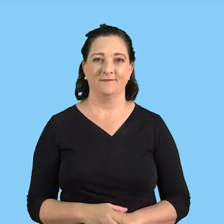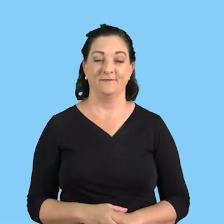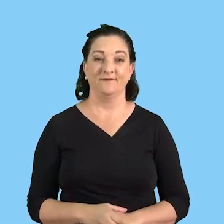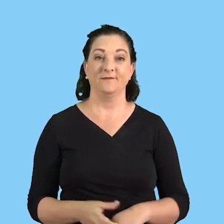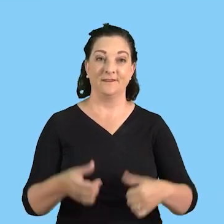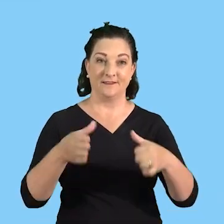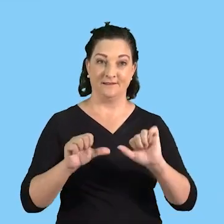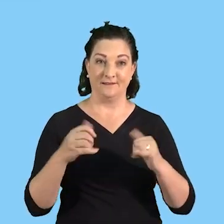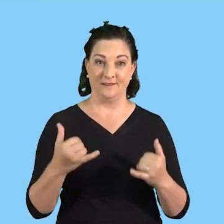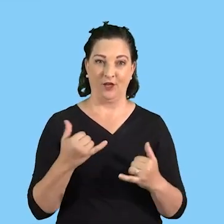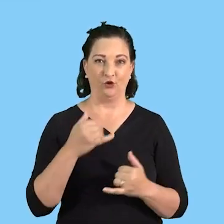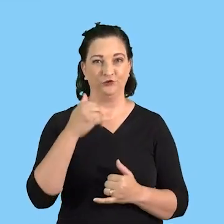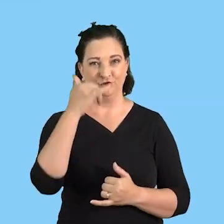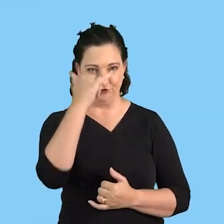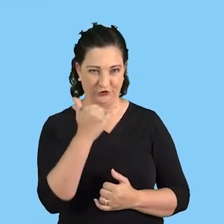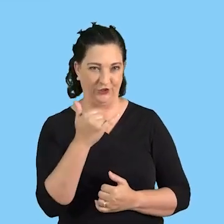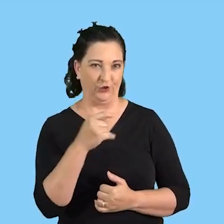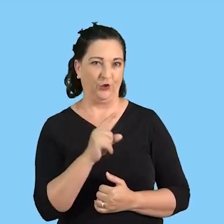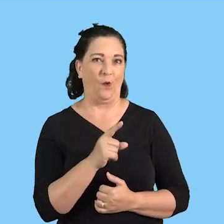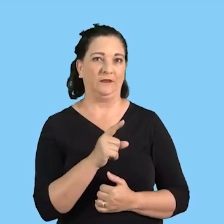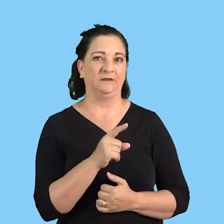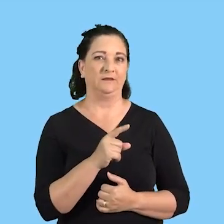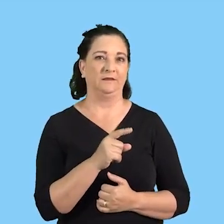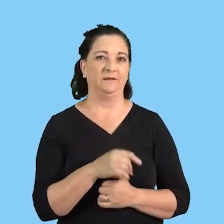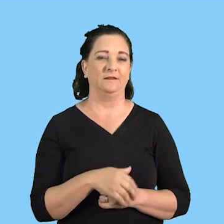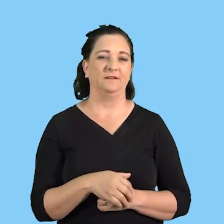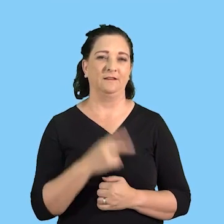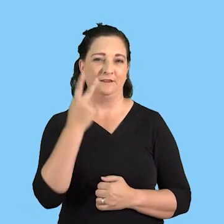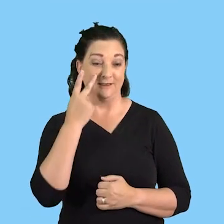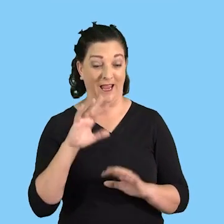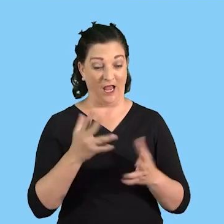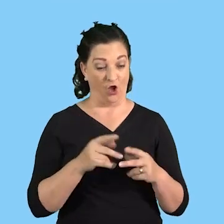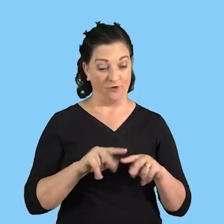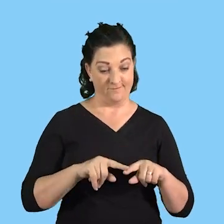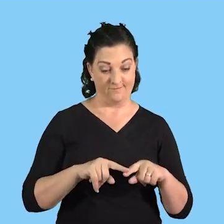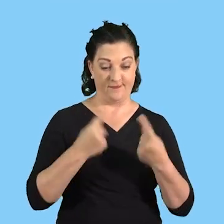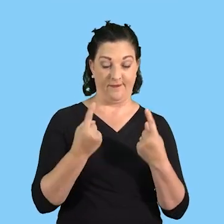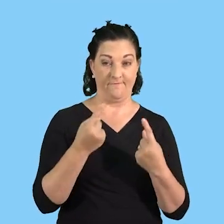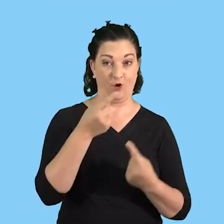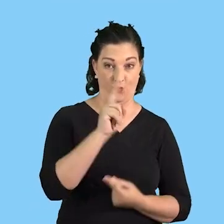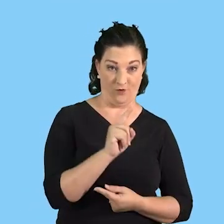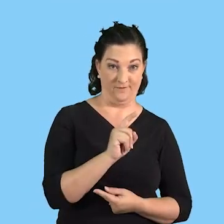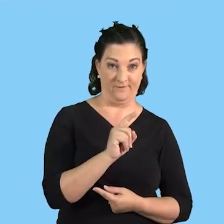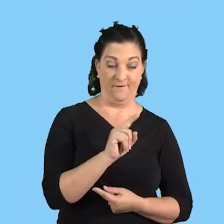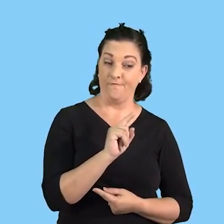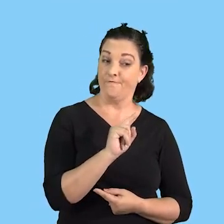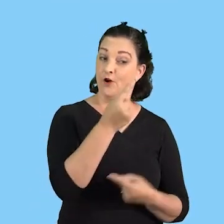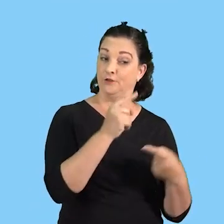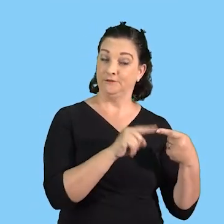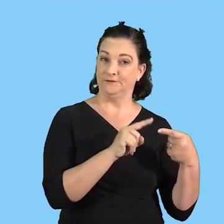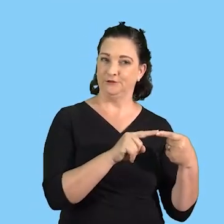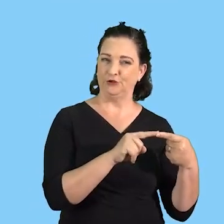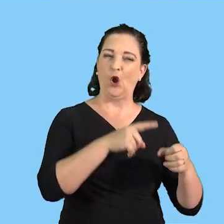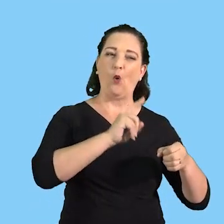Now let's look at both these concepts in details and see how they differ from each other.